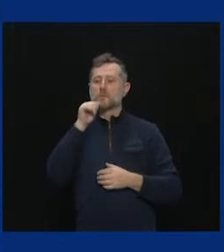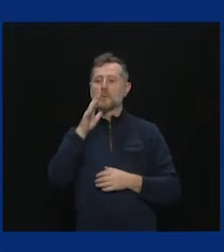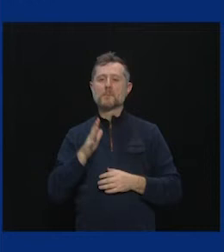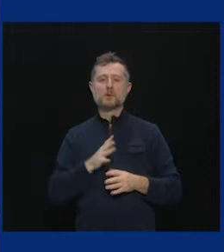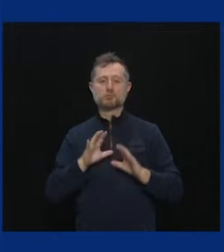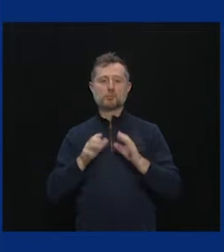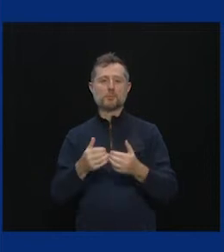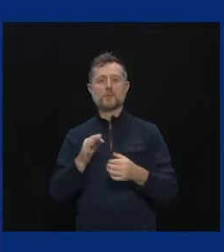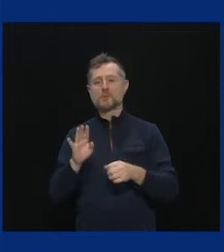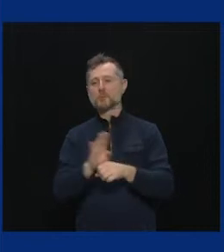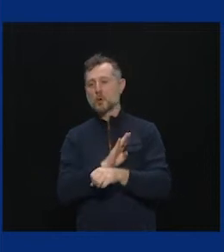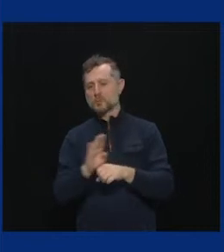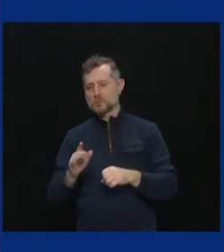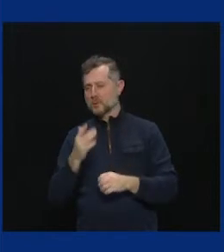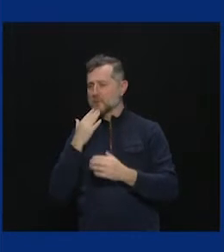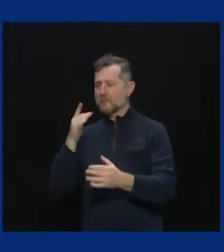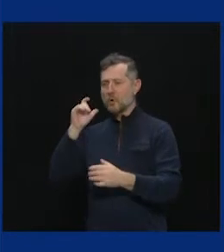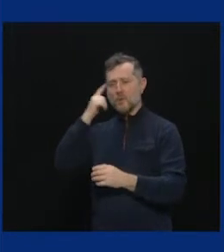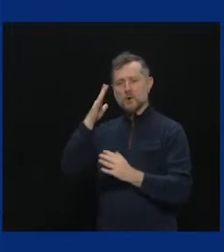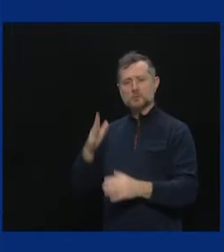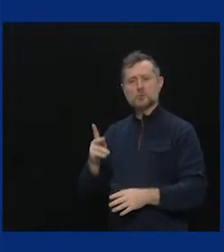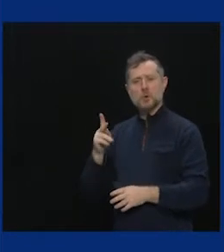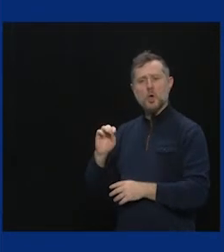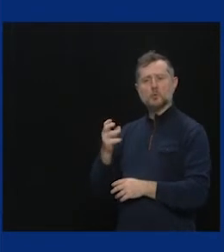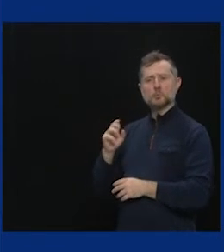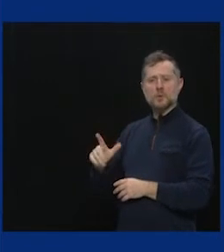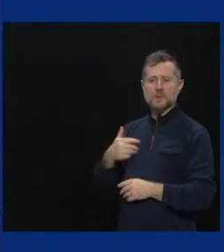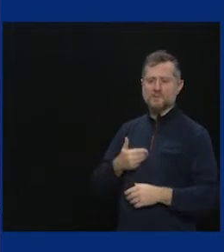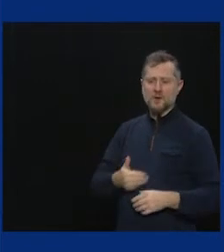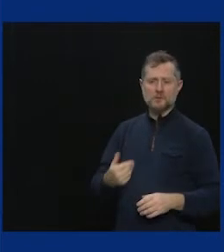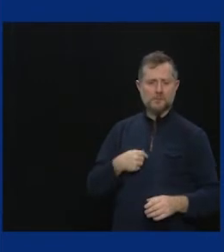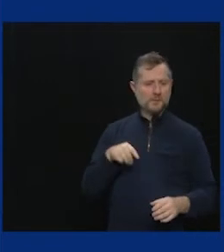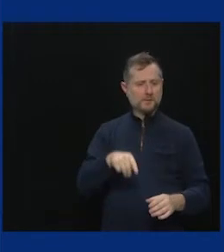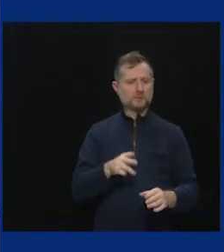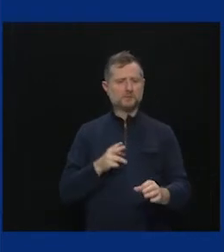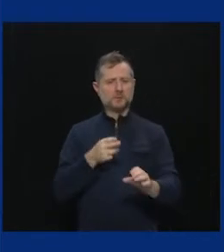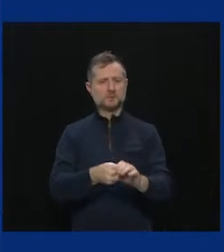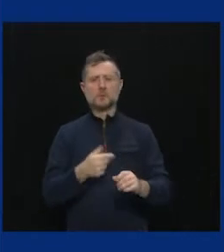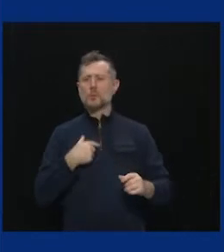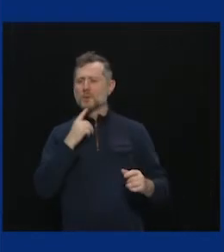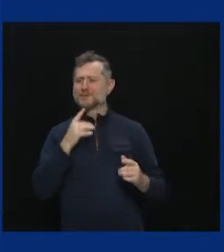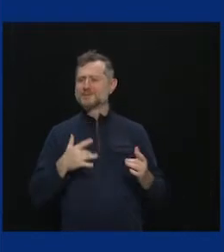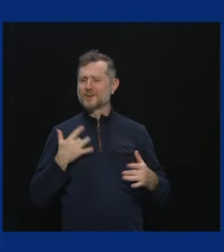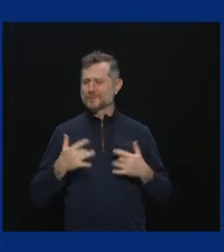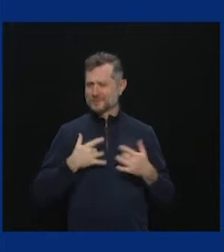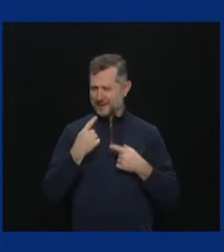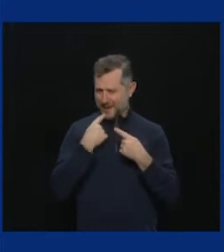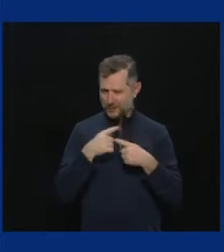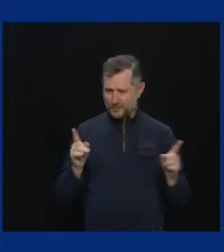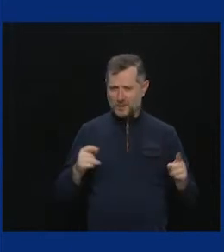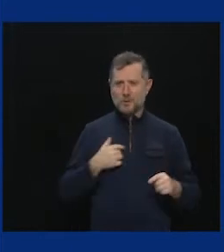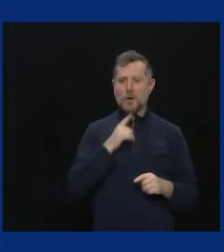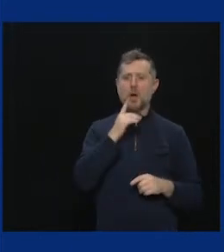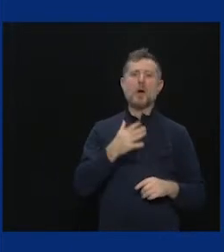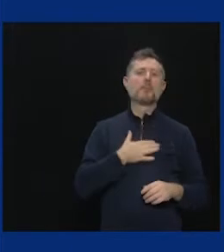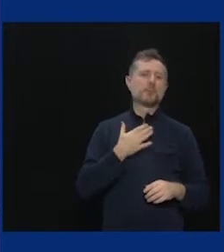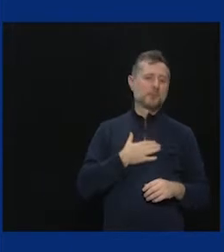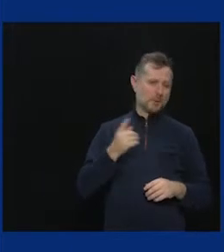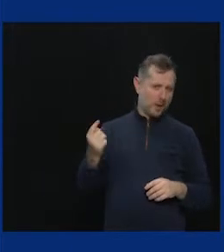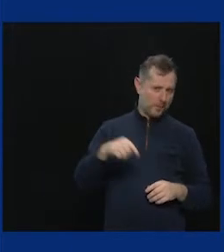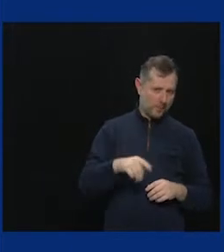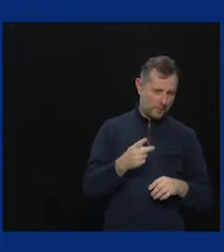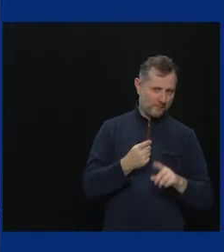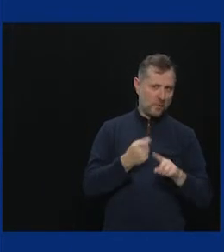Hochul for inviting me to join her for this exciting announcement. Boy, am I happy to be back from Puerto Rico today.